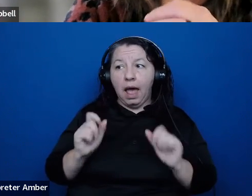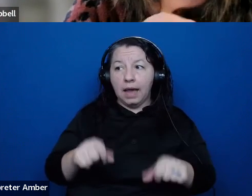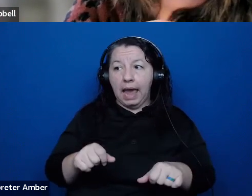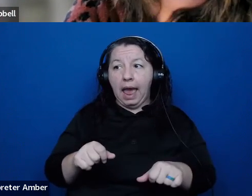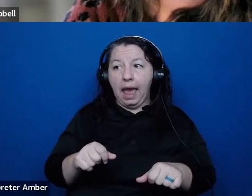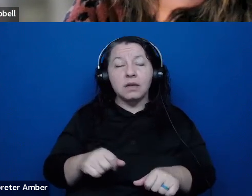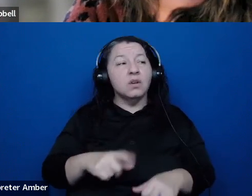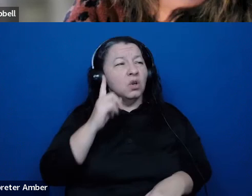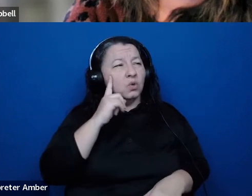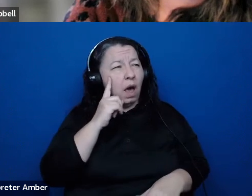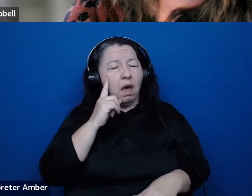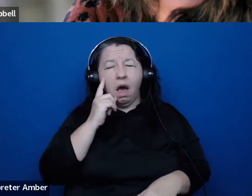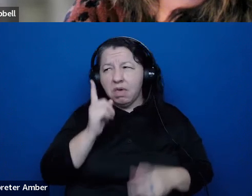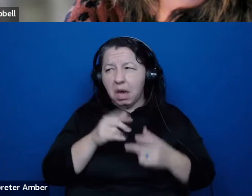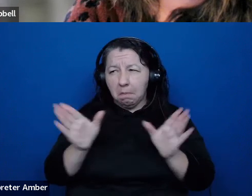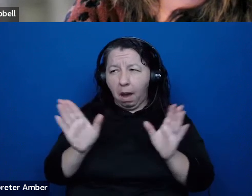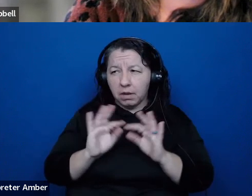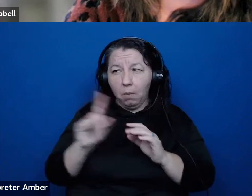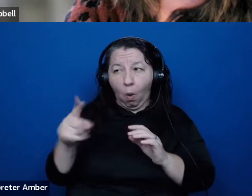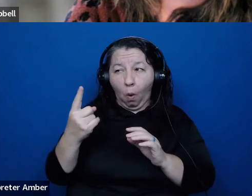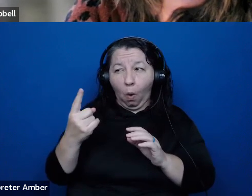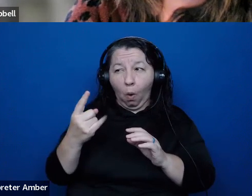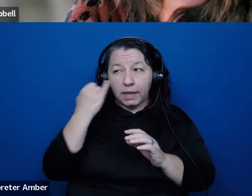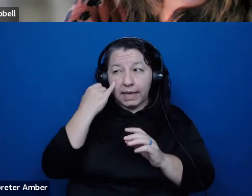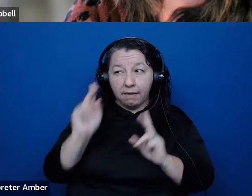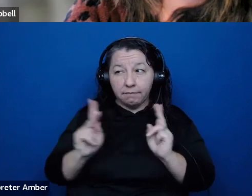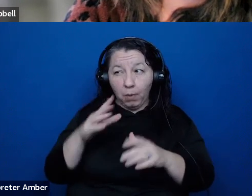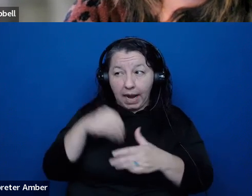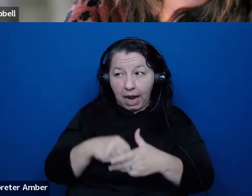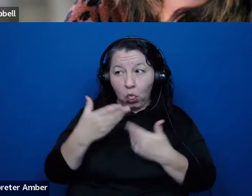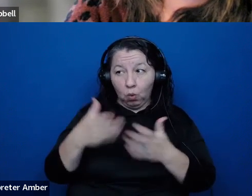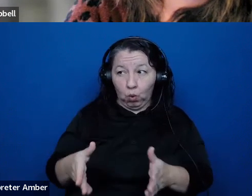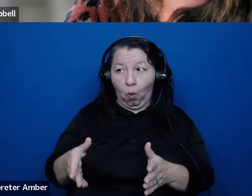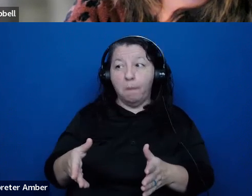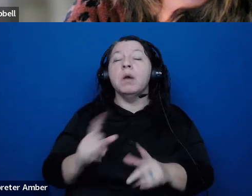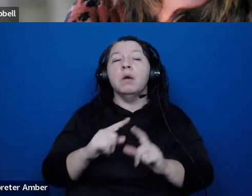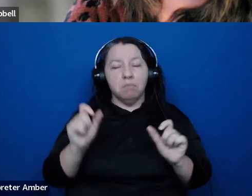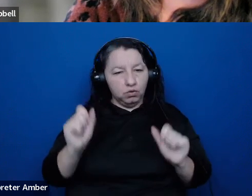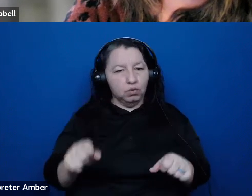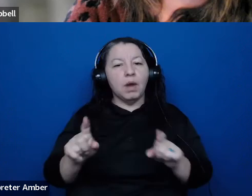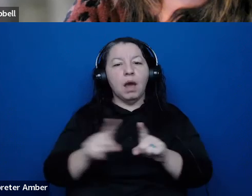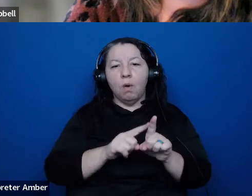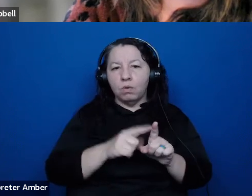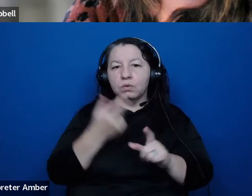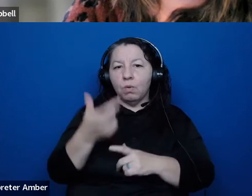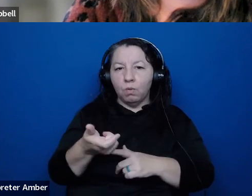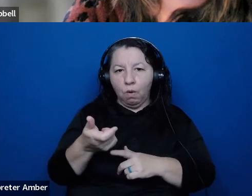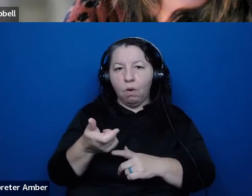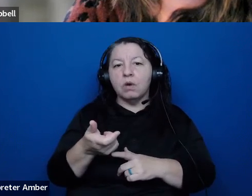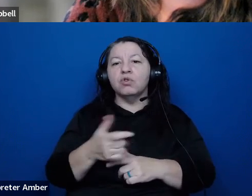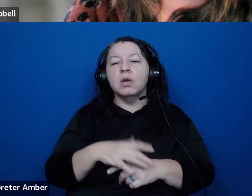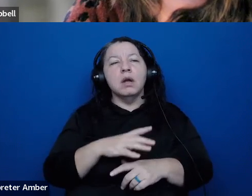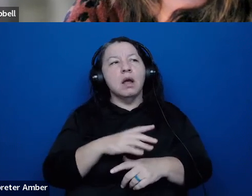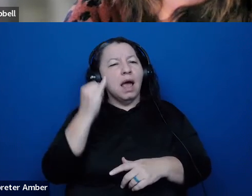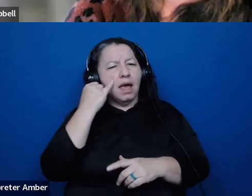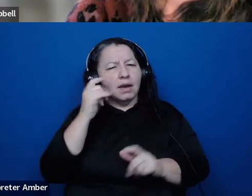public comment would only be available to people that are in the room. But you can also watch those. And if you go to